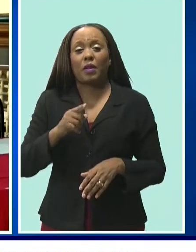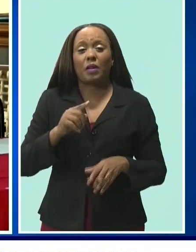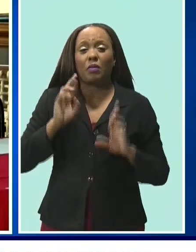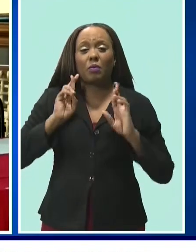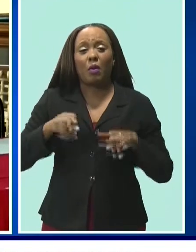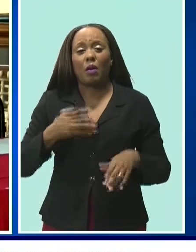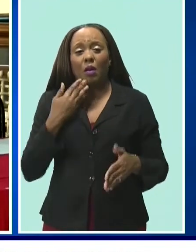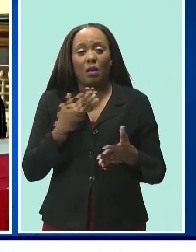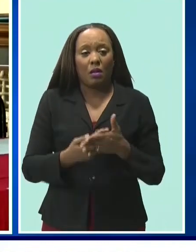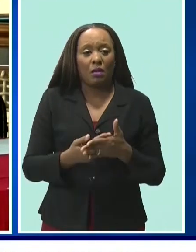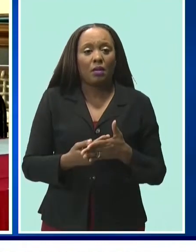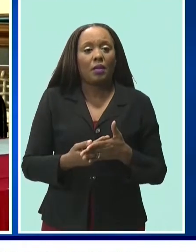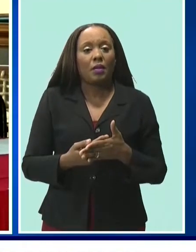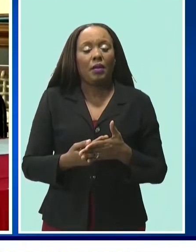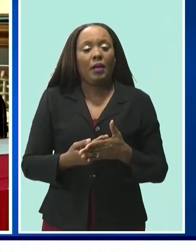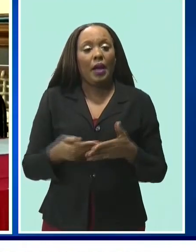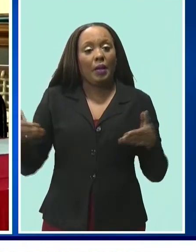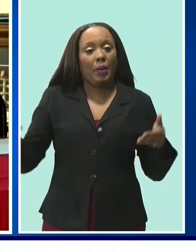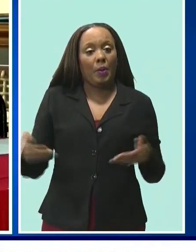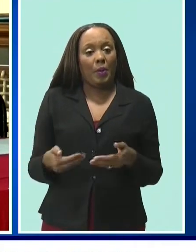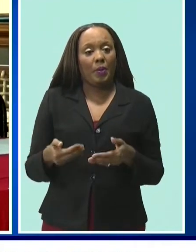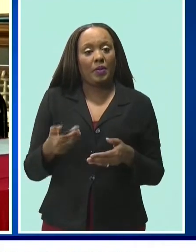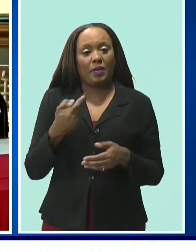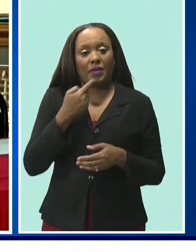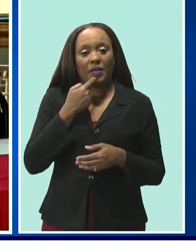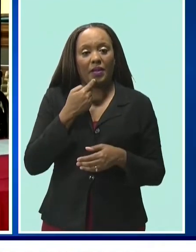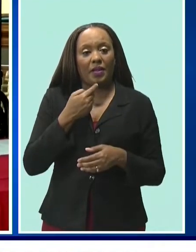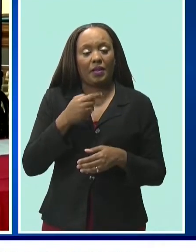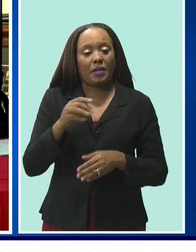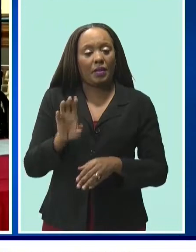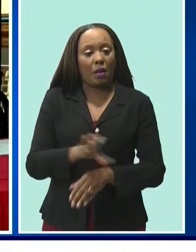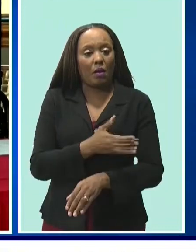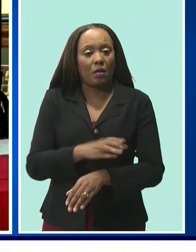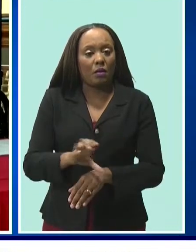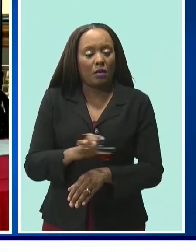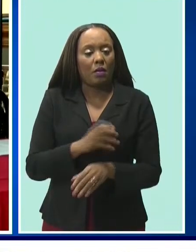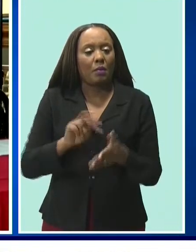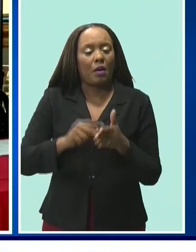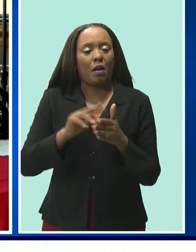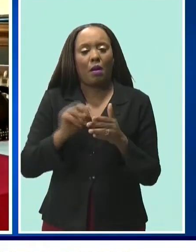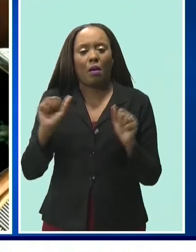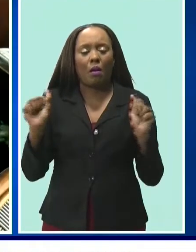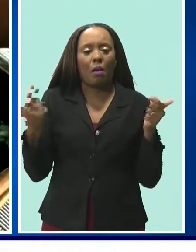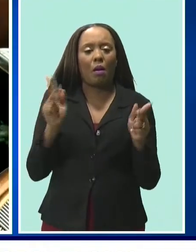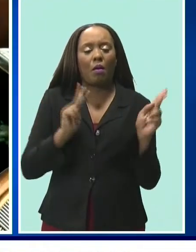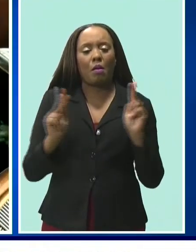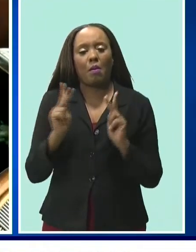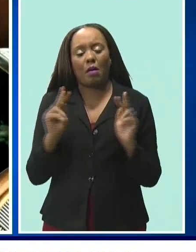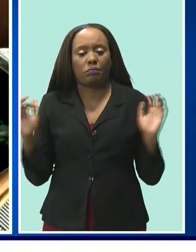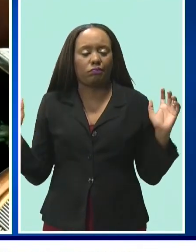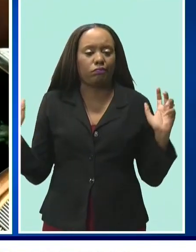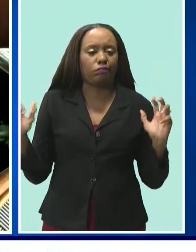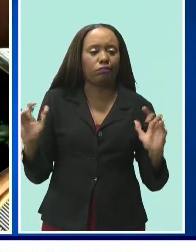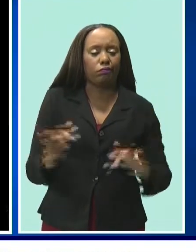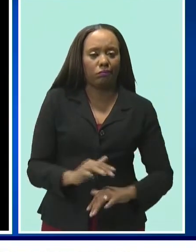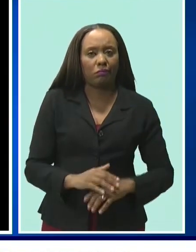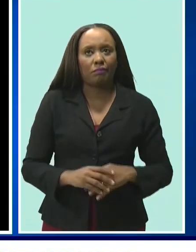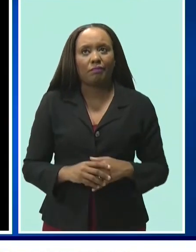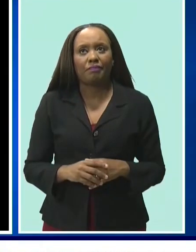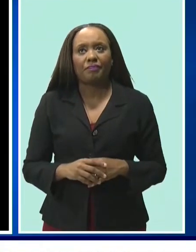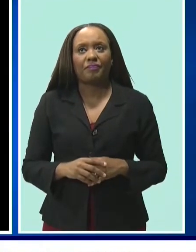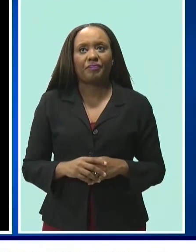Worship host Daniel Norris says the concert aims to bring persons from all walks of life together. Their